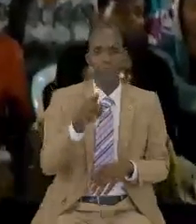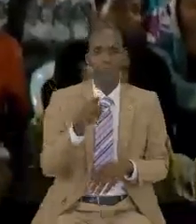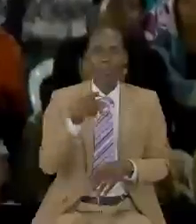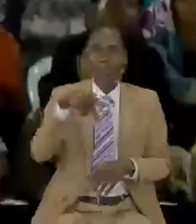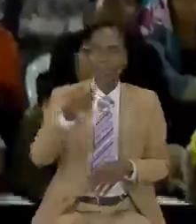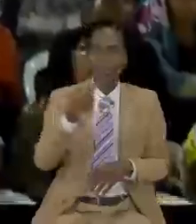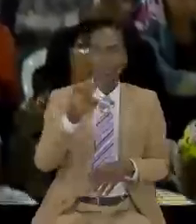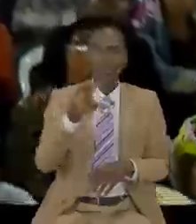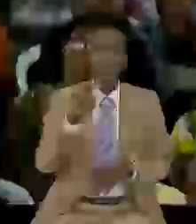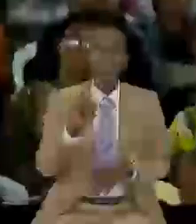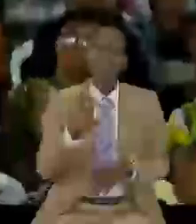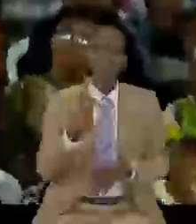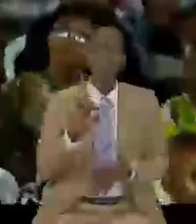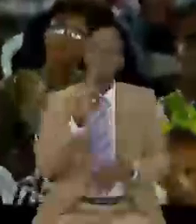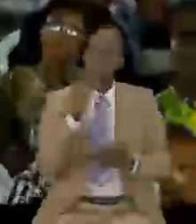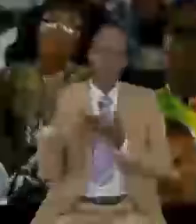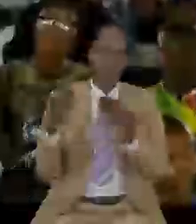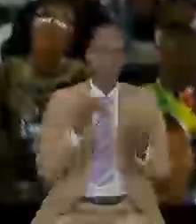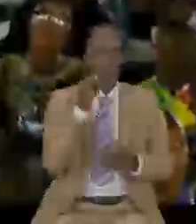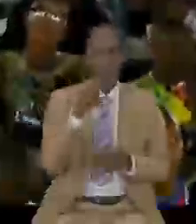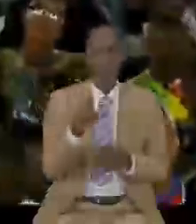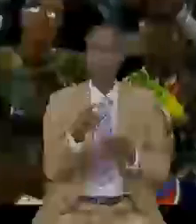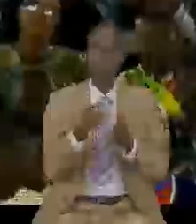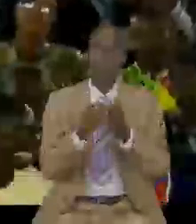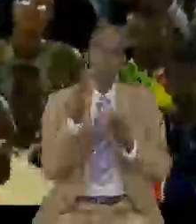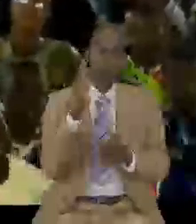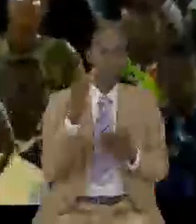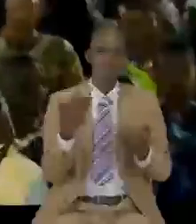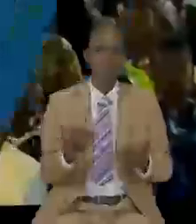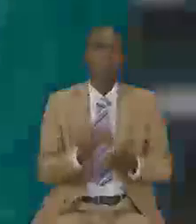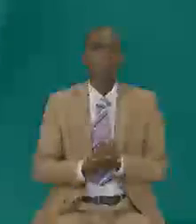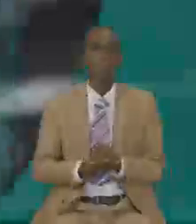Patience is bringing her testimony now.